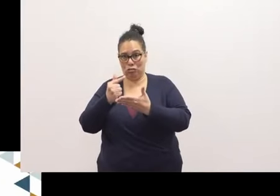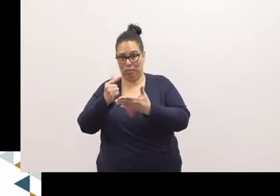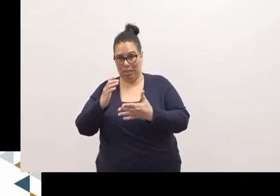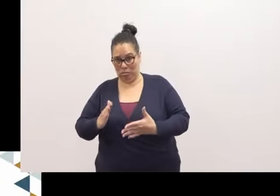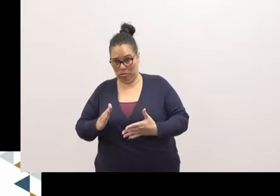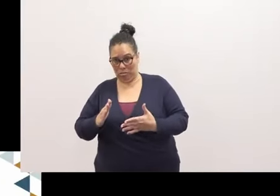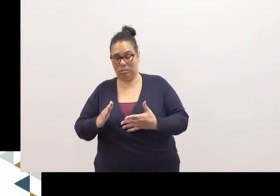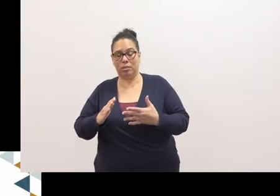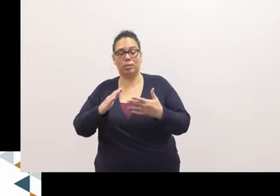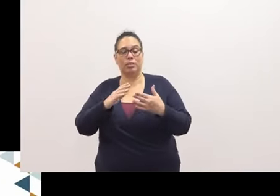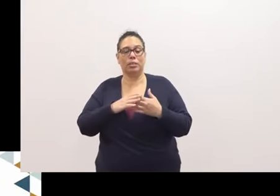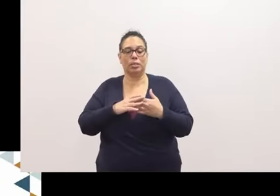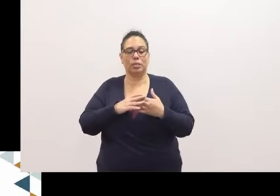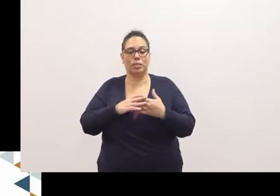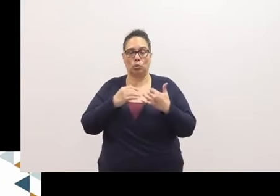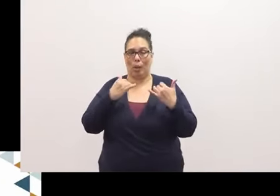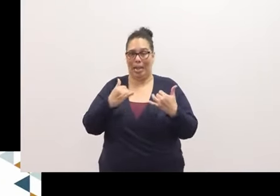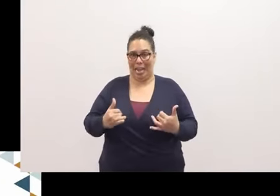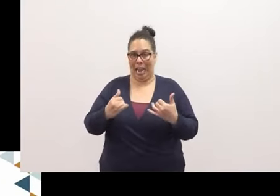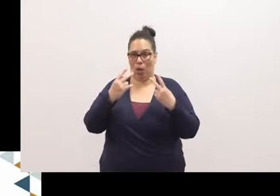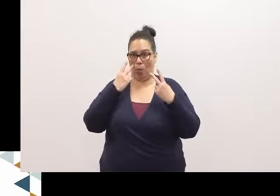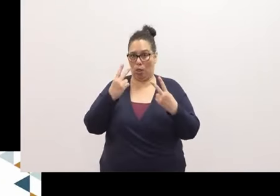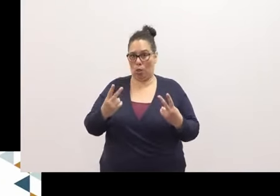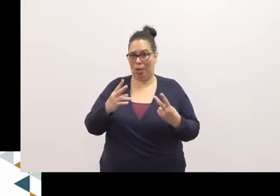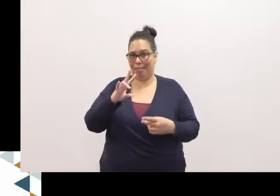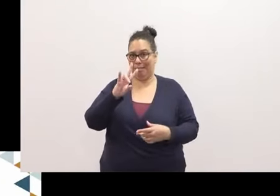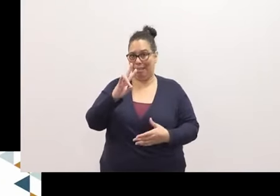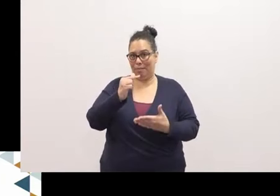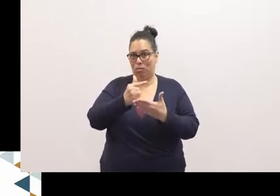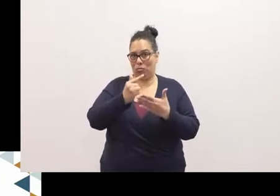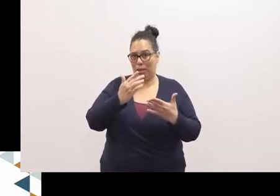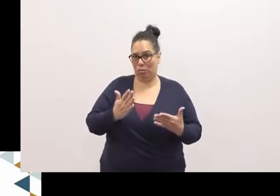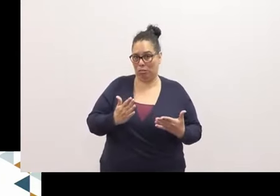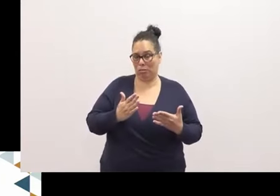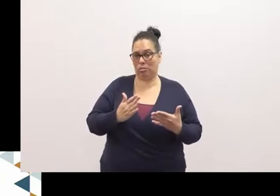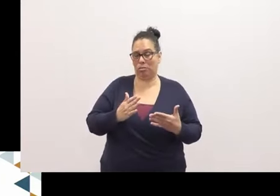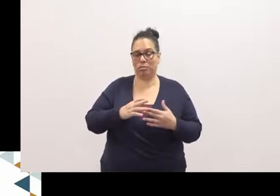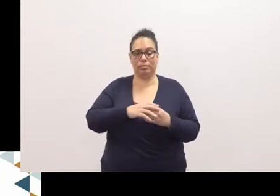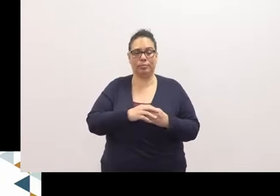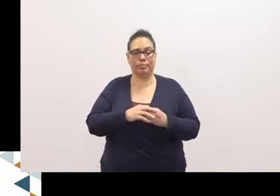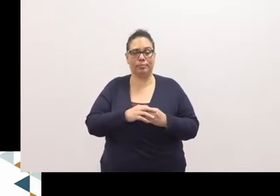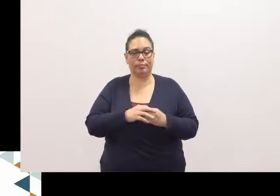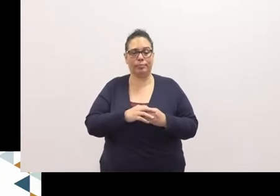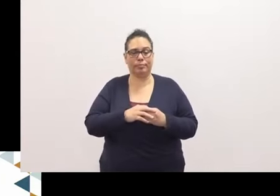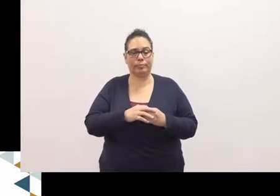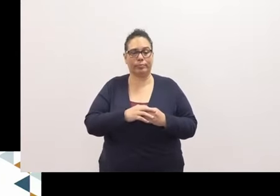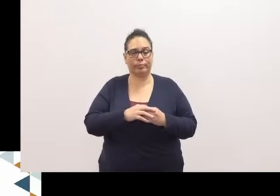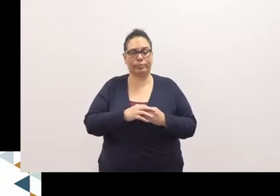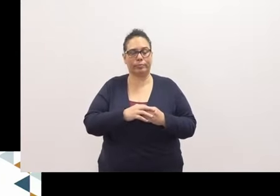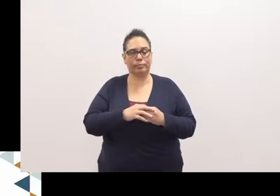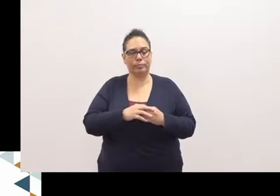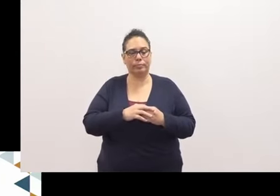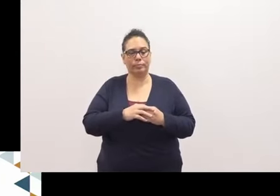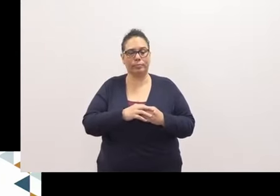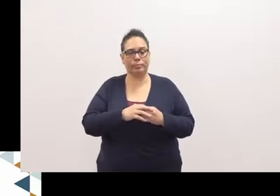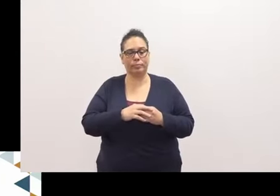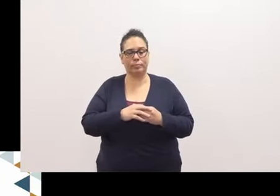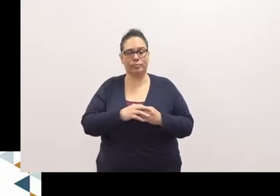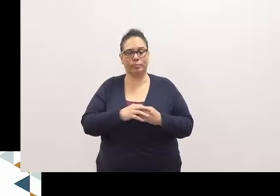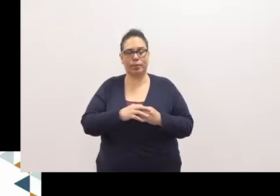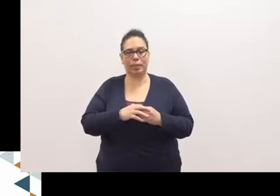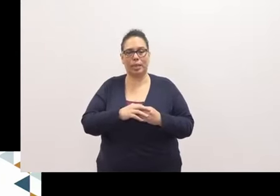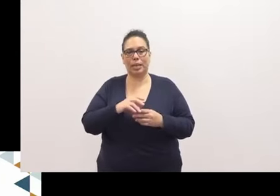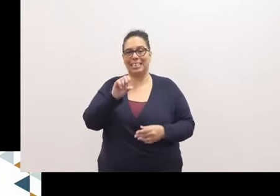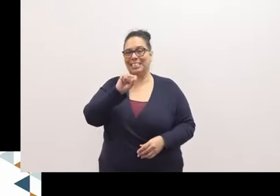graders, and so we're gonna now look at our seventh graders. So actually, let's take a look at the semester